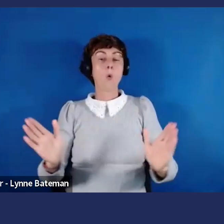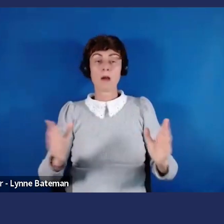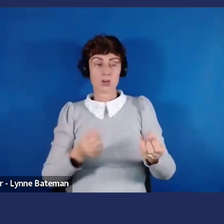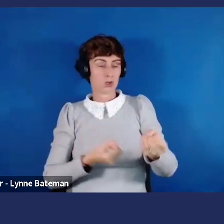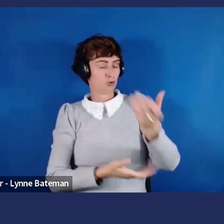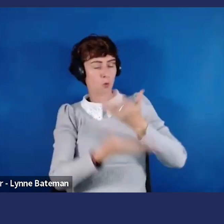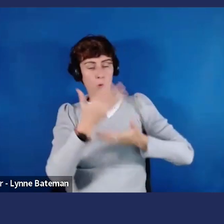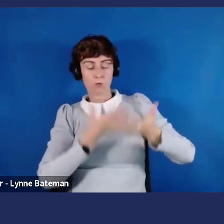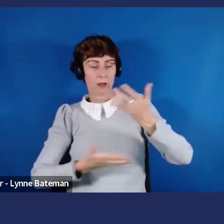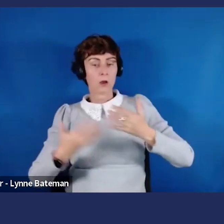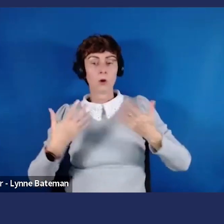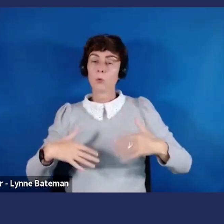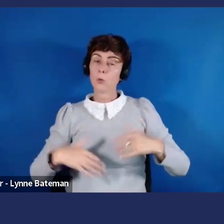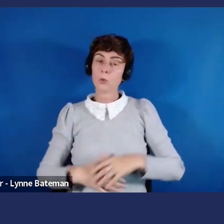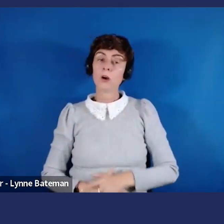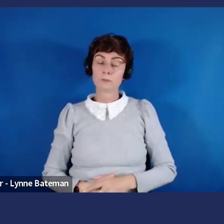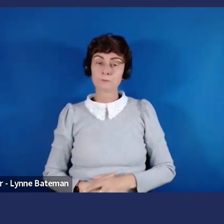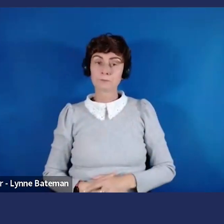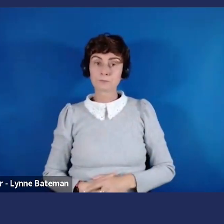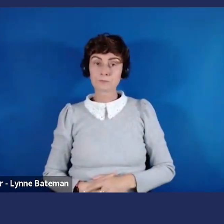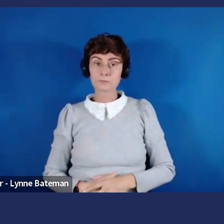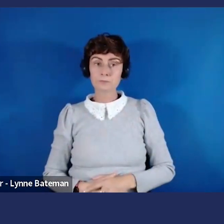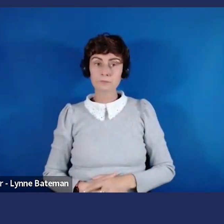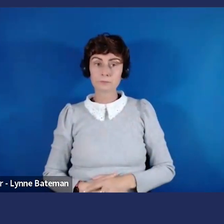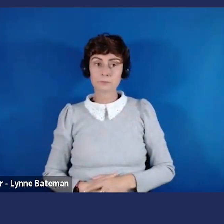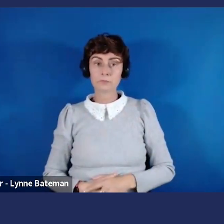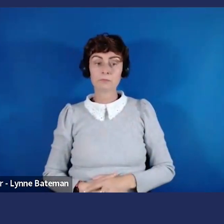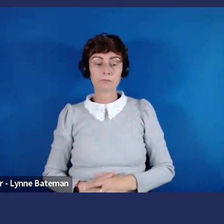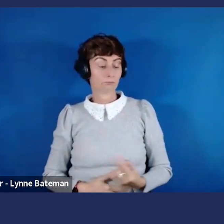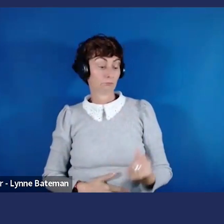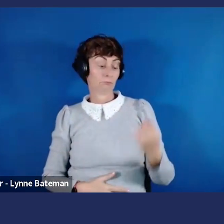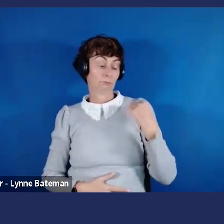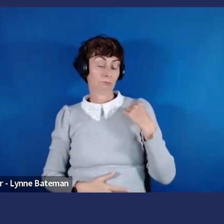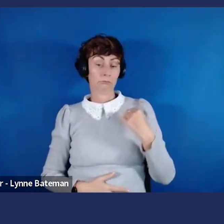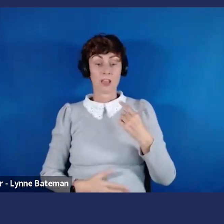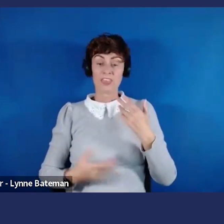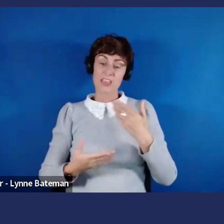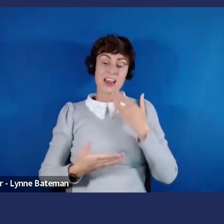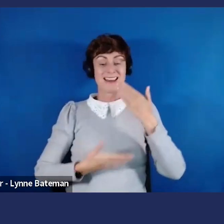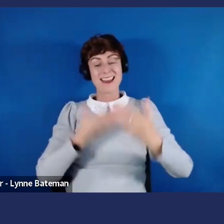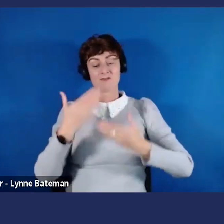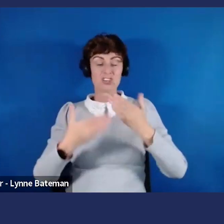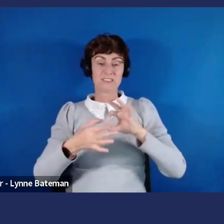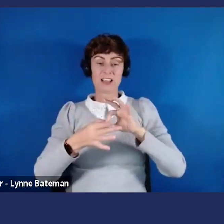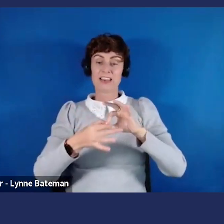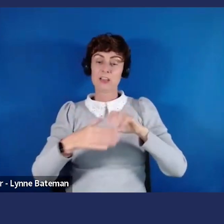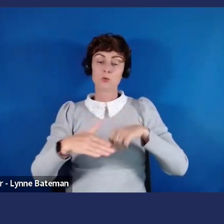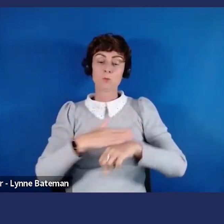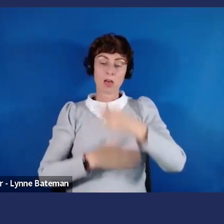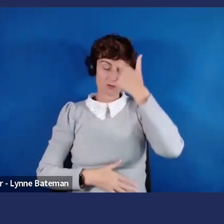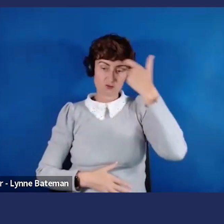me. And at that time, the narrative in the research world around birth trauma